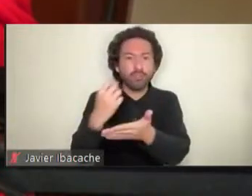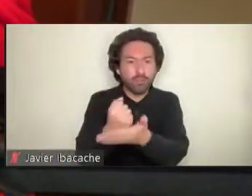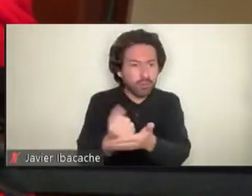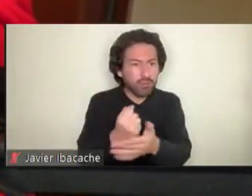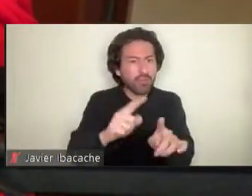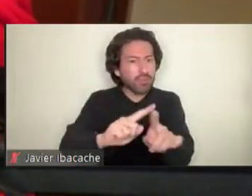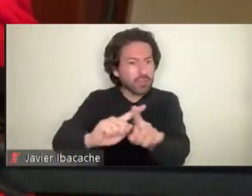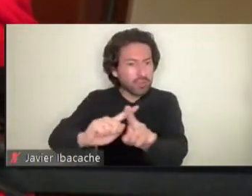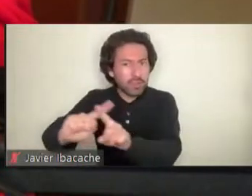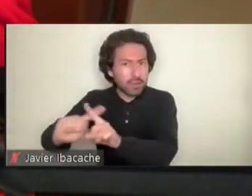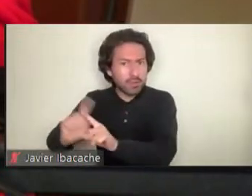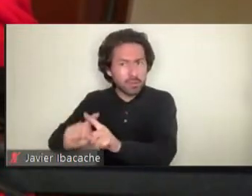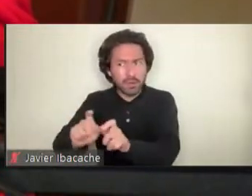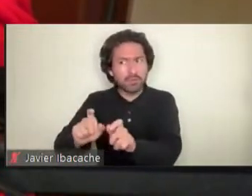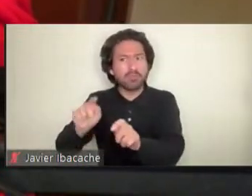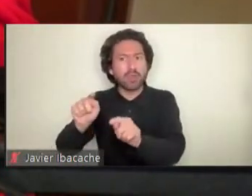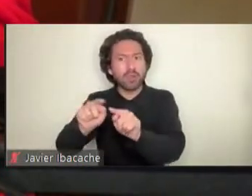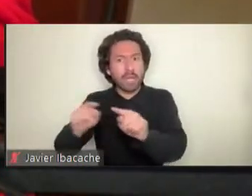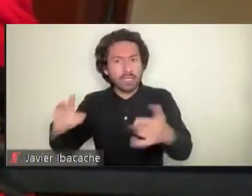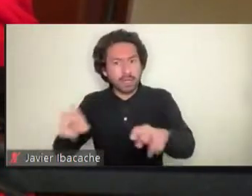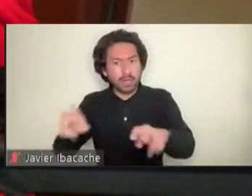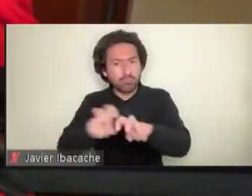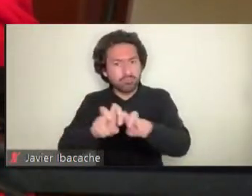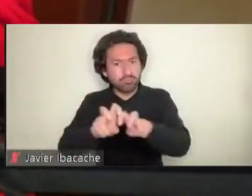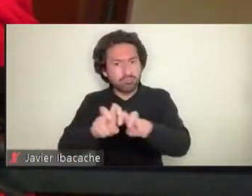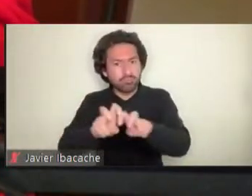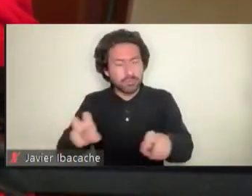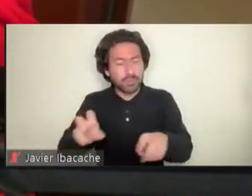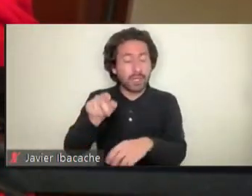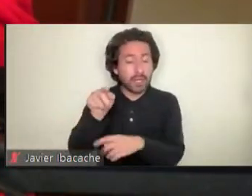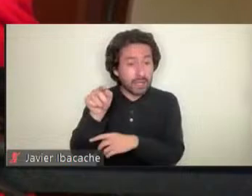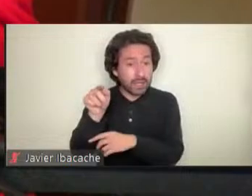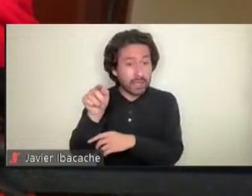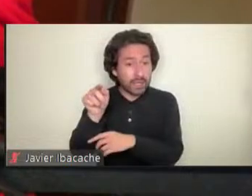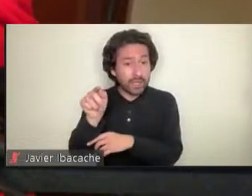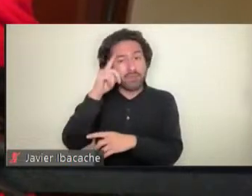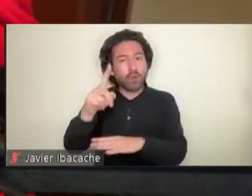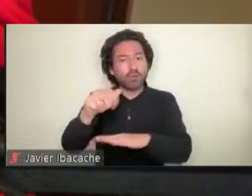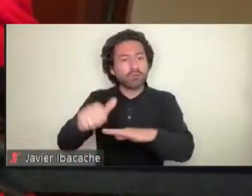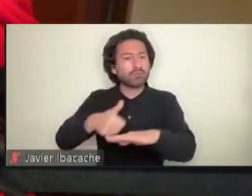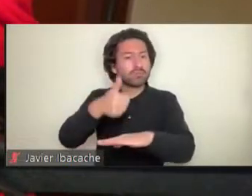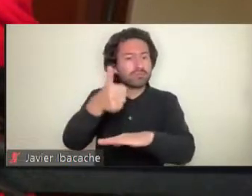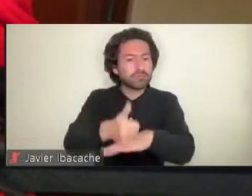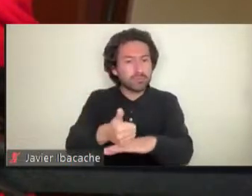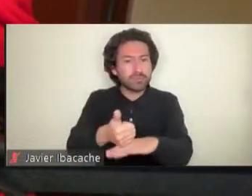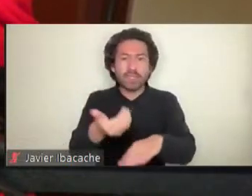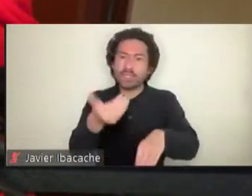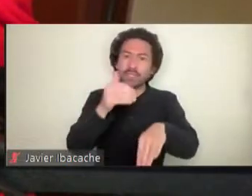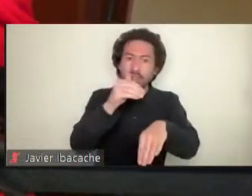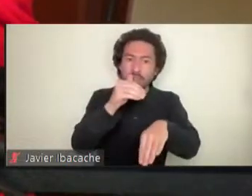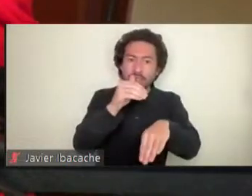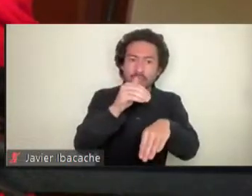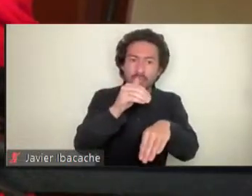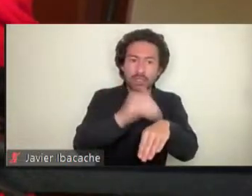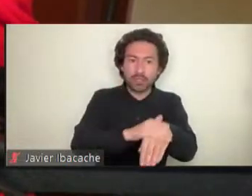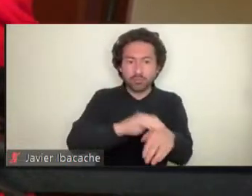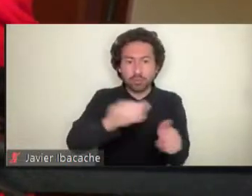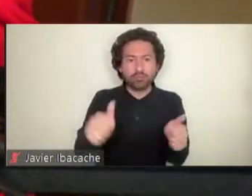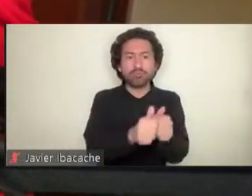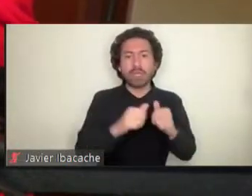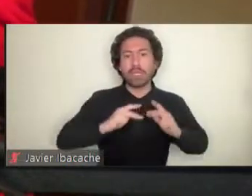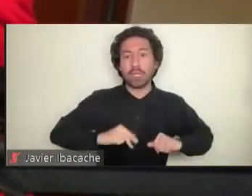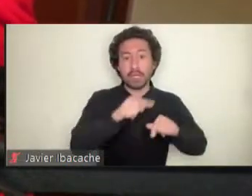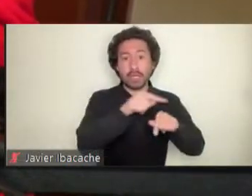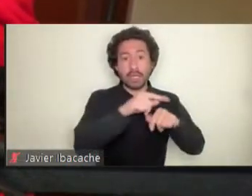here, that special consideration is given to establishing technical cooperation initiatives for ministries that have responsibility for